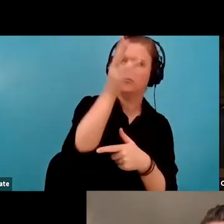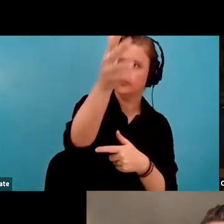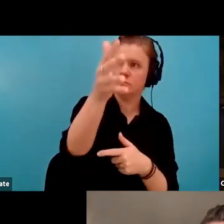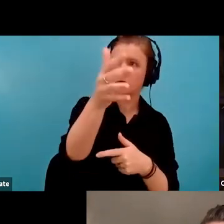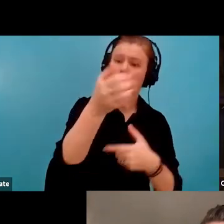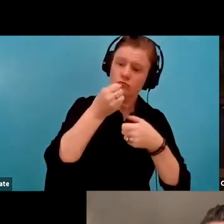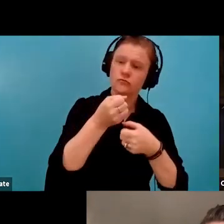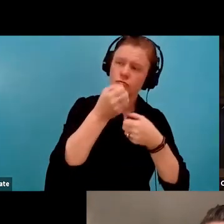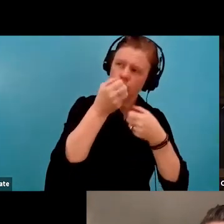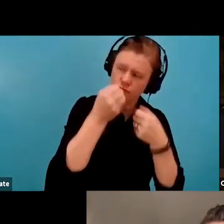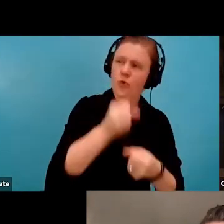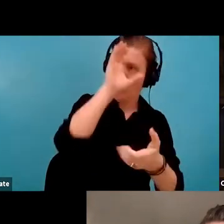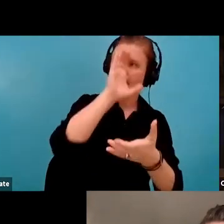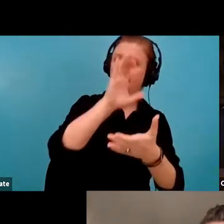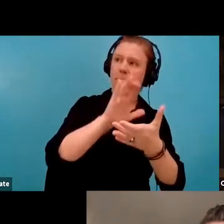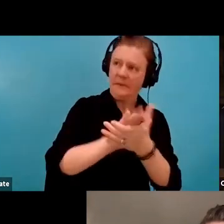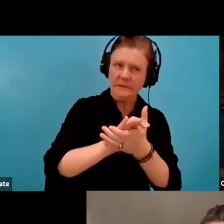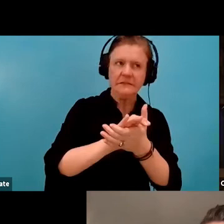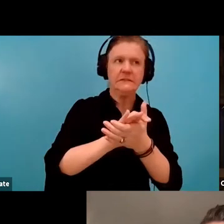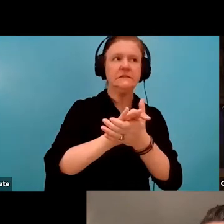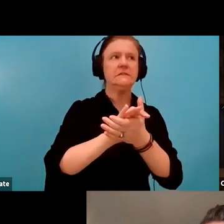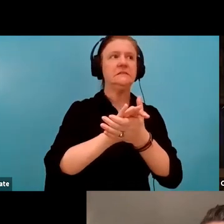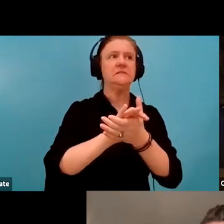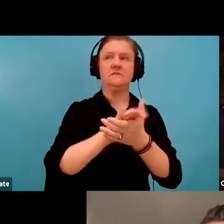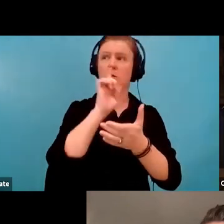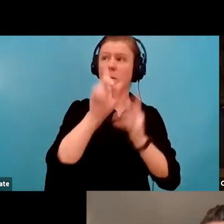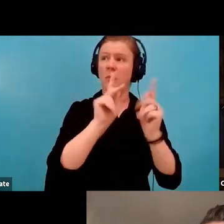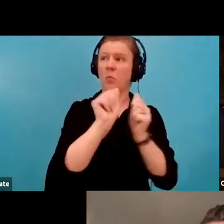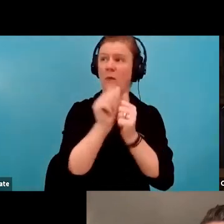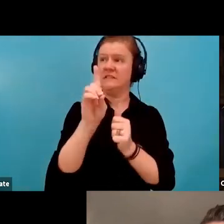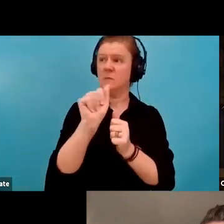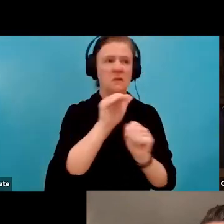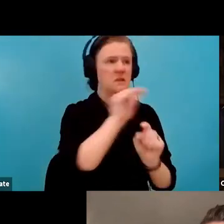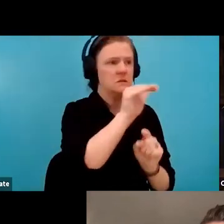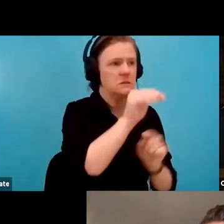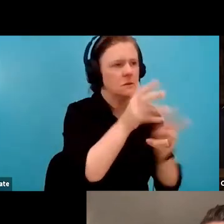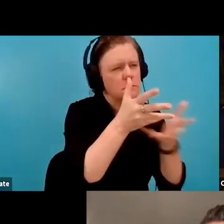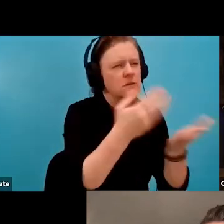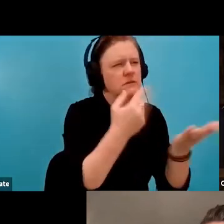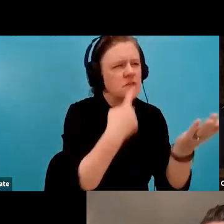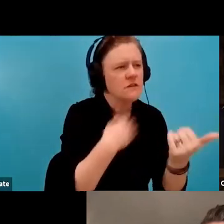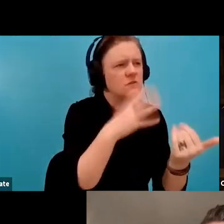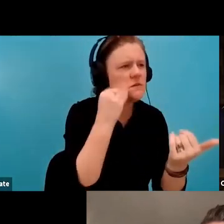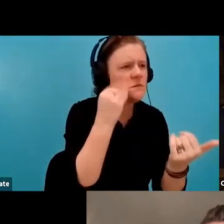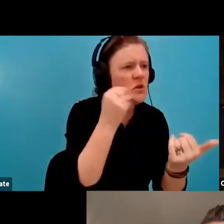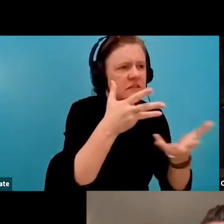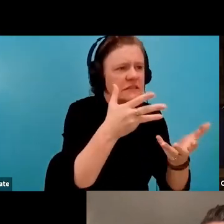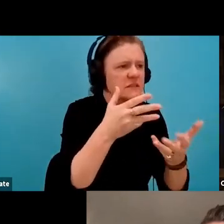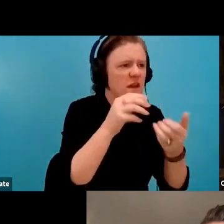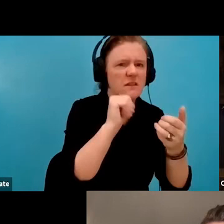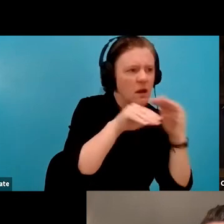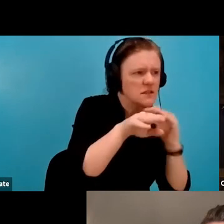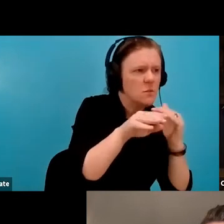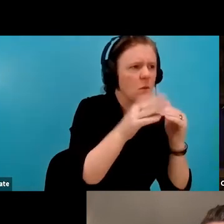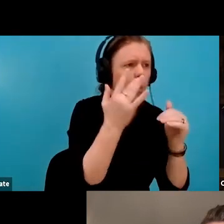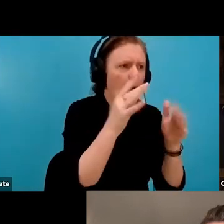believe, having thought about it actually and talked to people who are affected by inaccessible software, that it is essentially